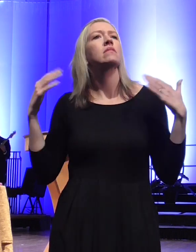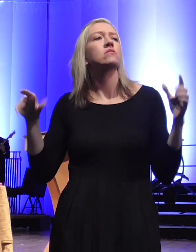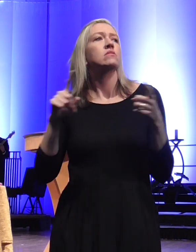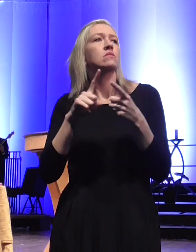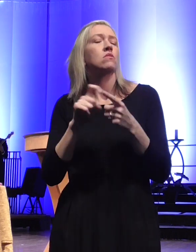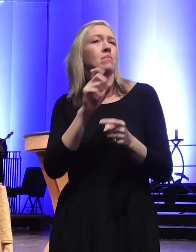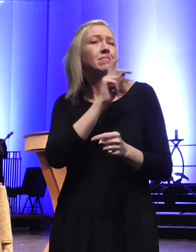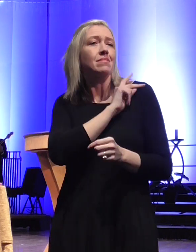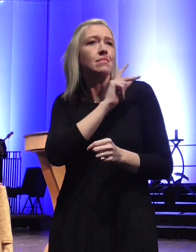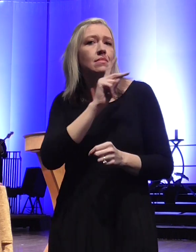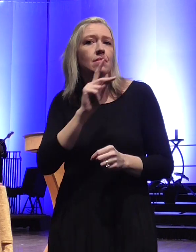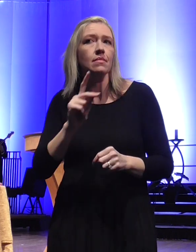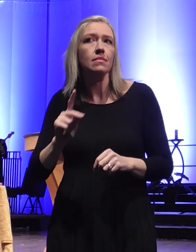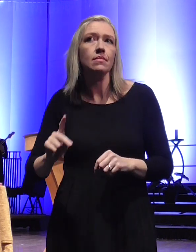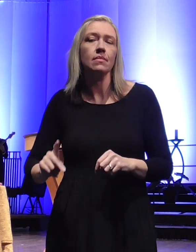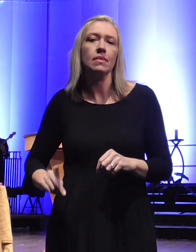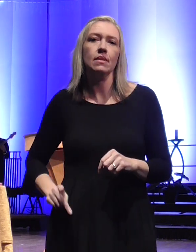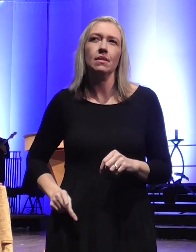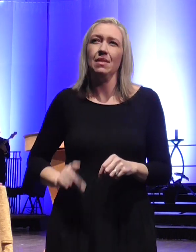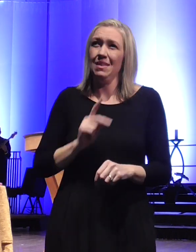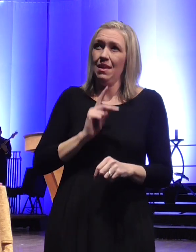Mi melech